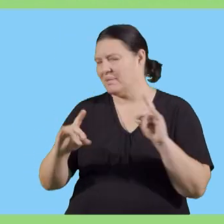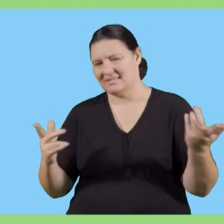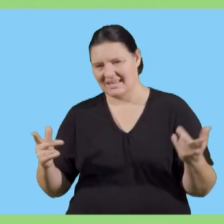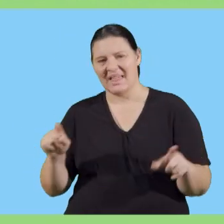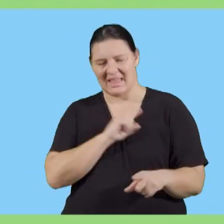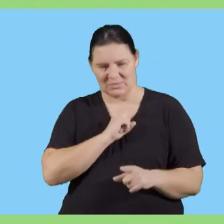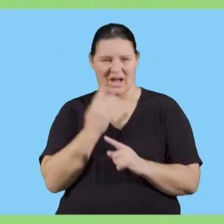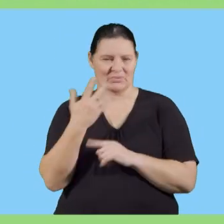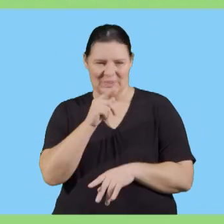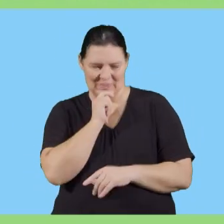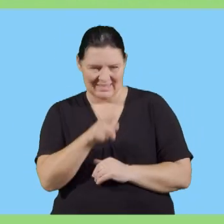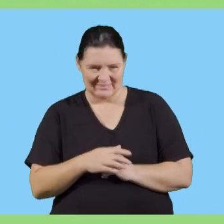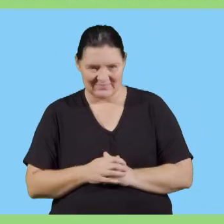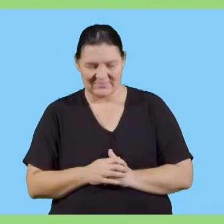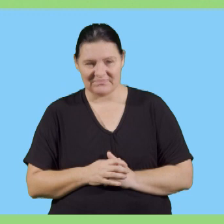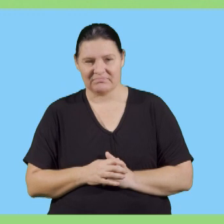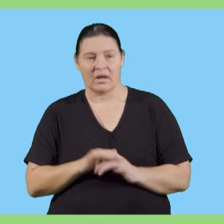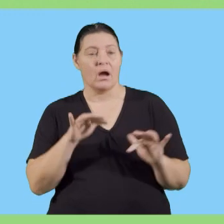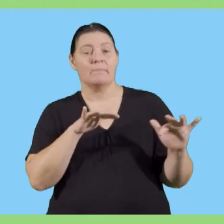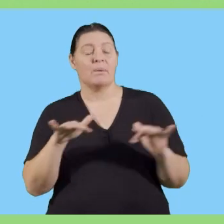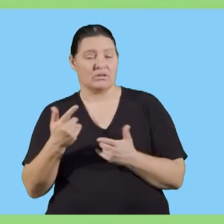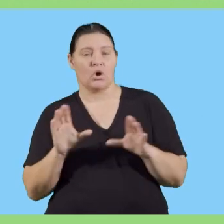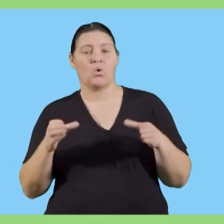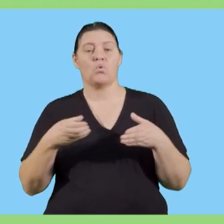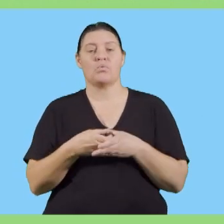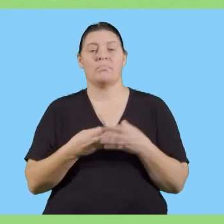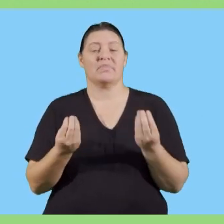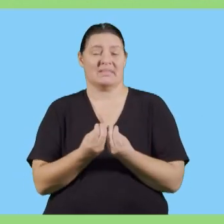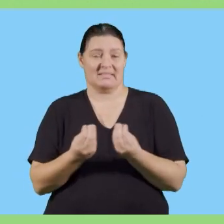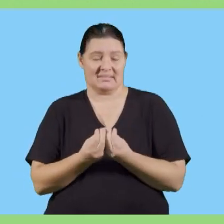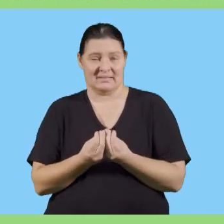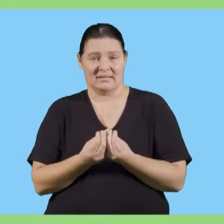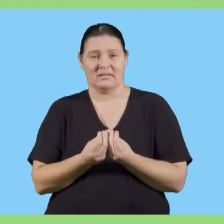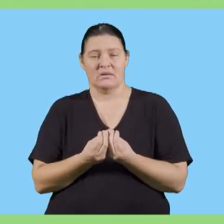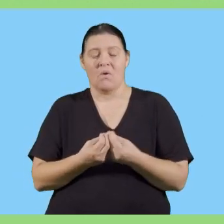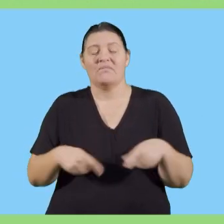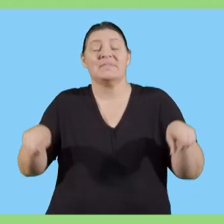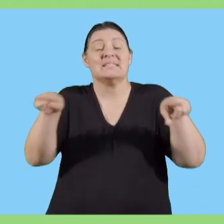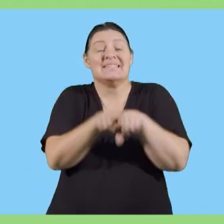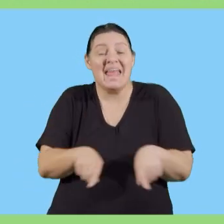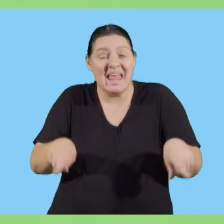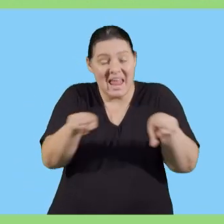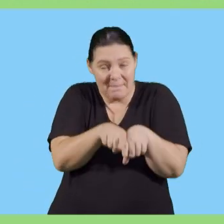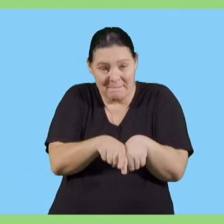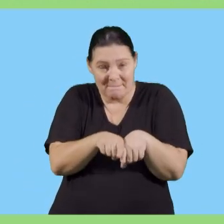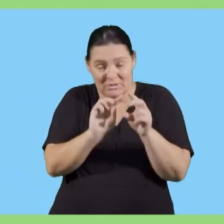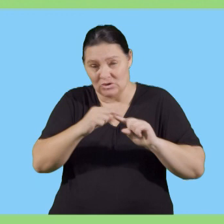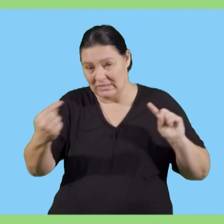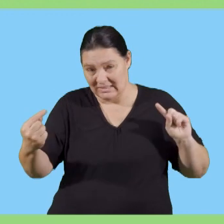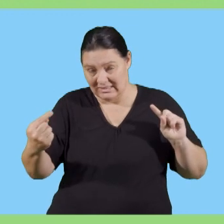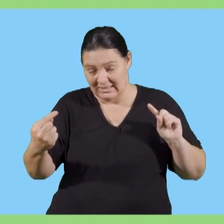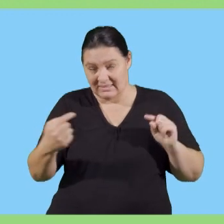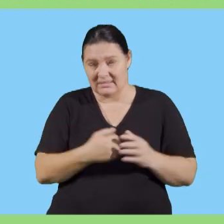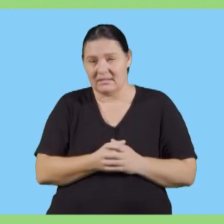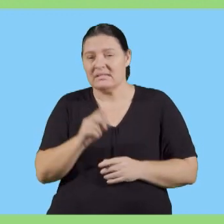organisms of the same species. As you can see on the picture, this is the very same tree that live in the same area.